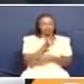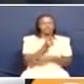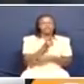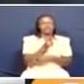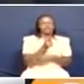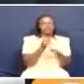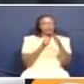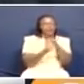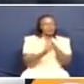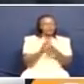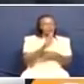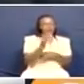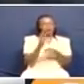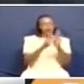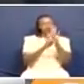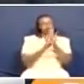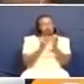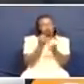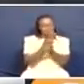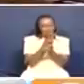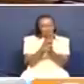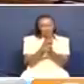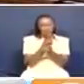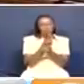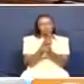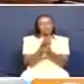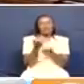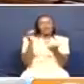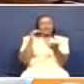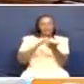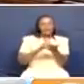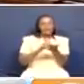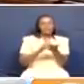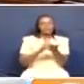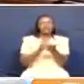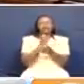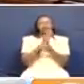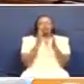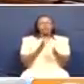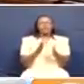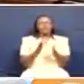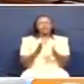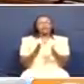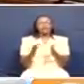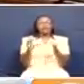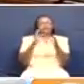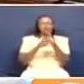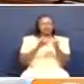your Rule 12, there is no rejoinder by the petitioner. Pleadings are